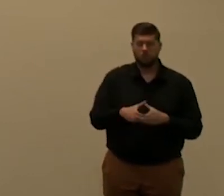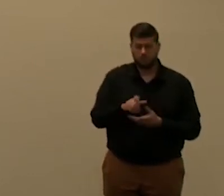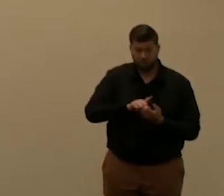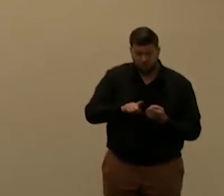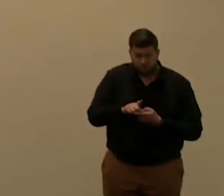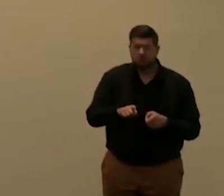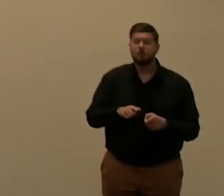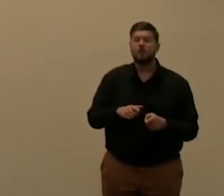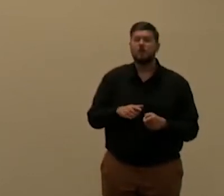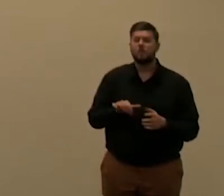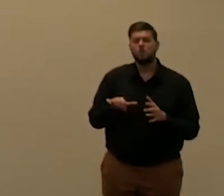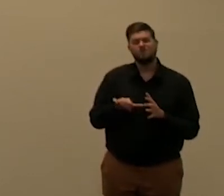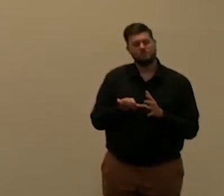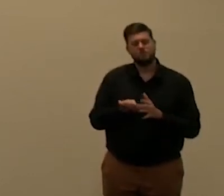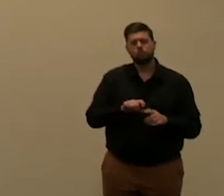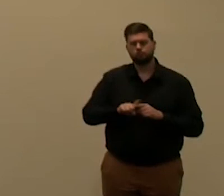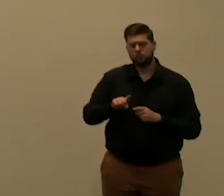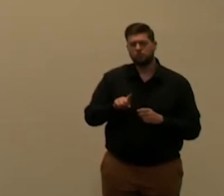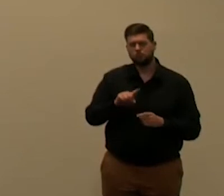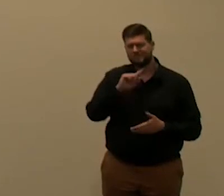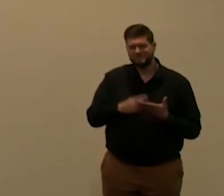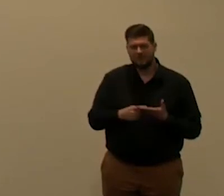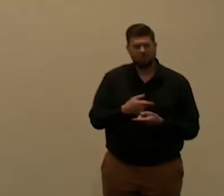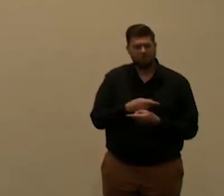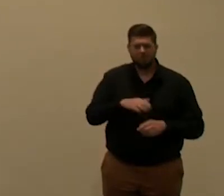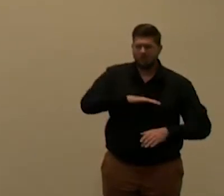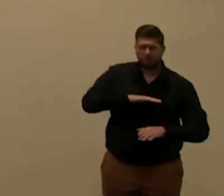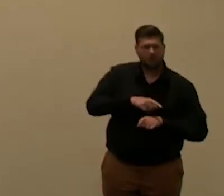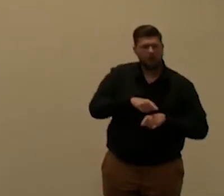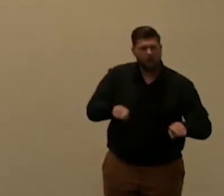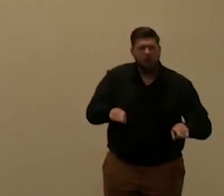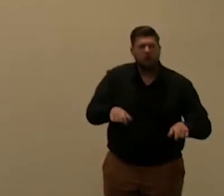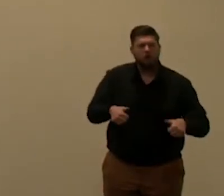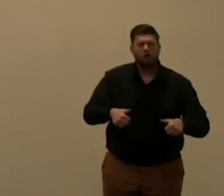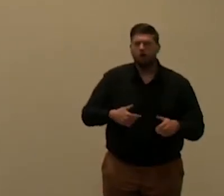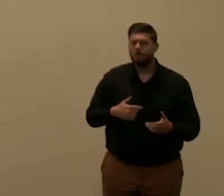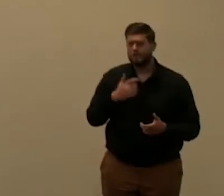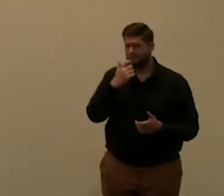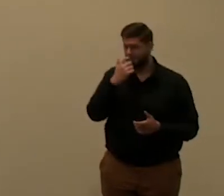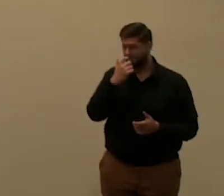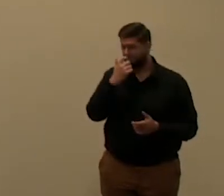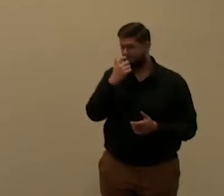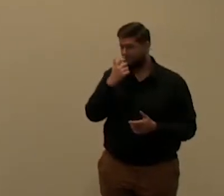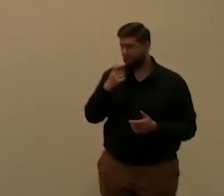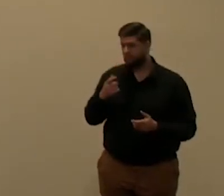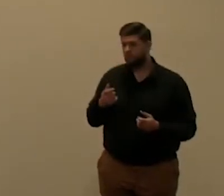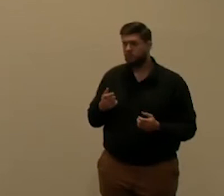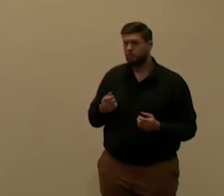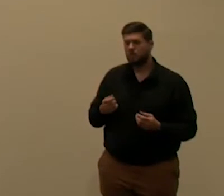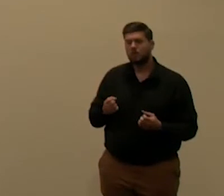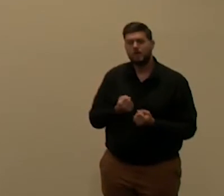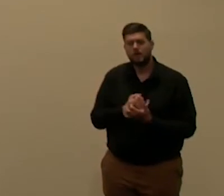reach that decision. Most of the time, a large group of the people will not be there